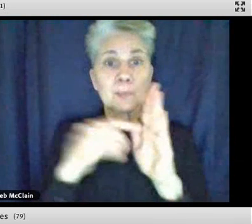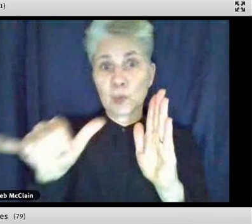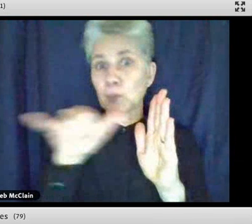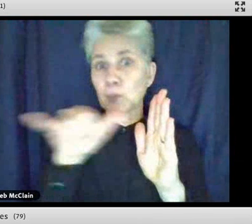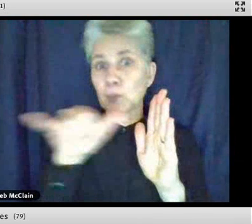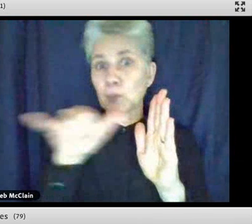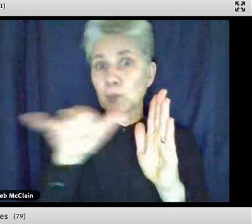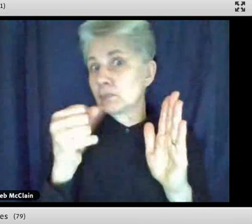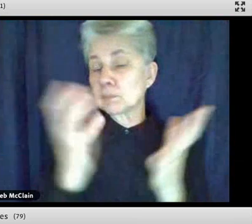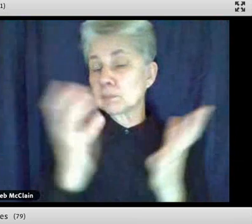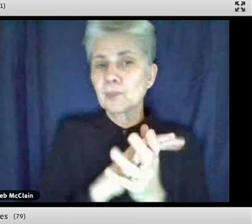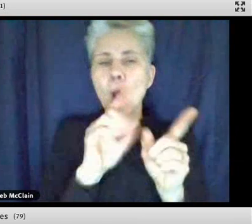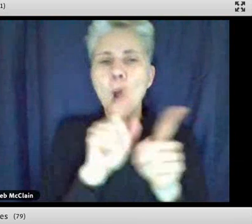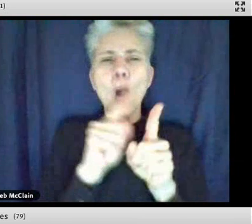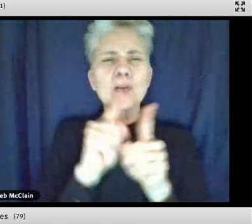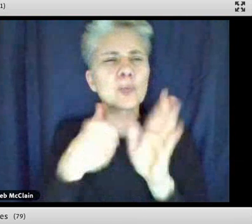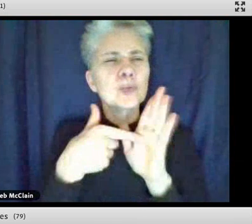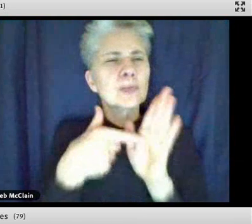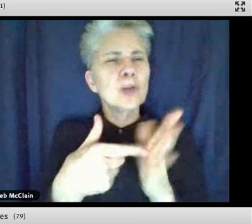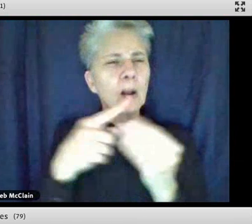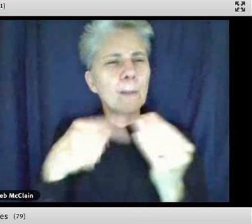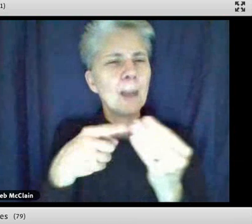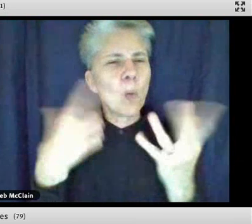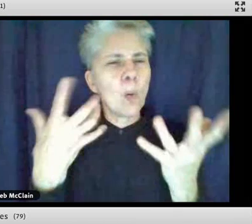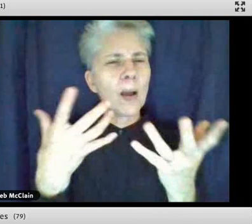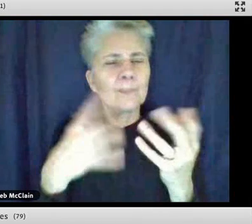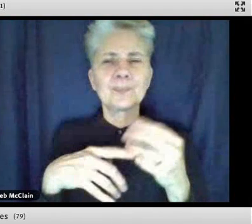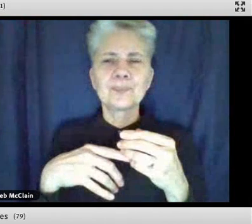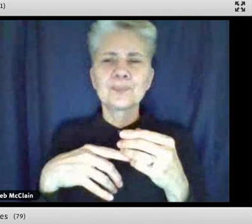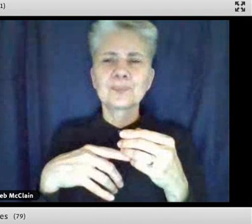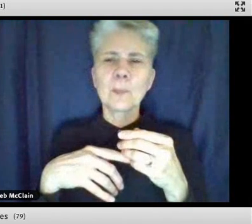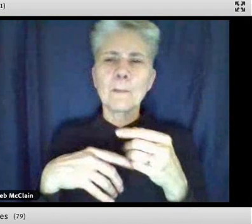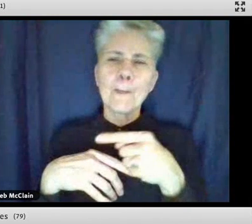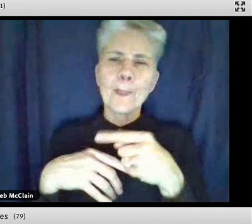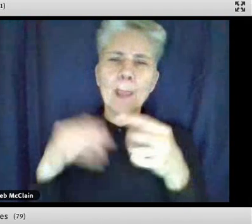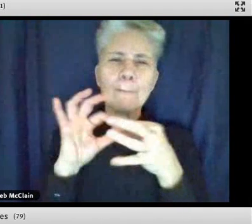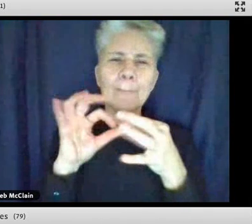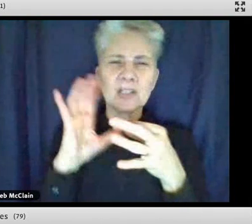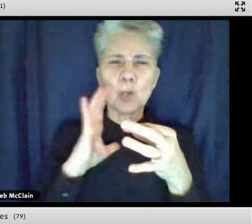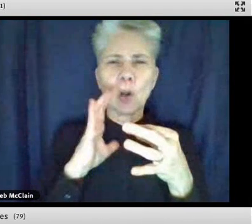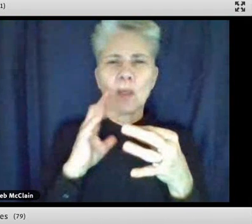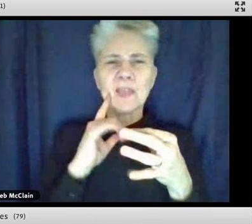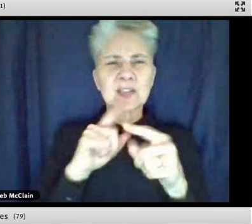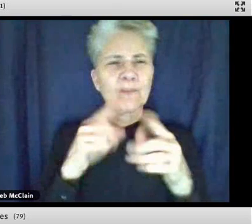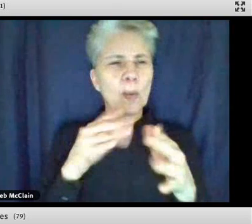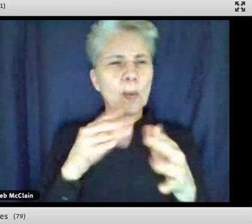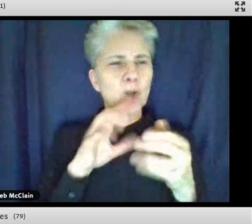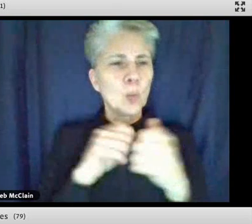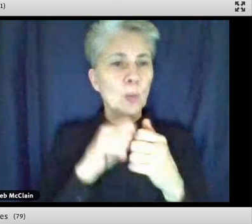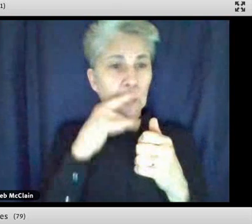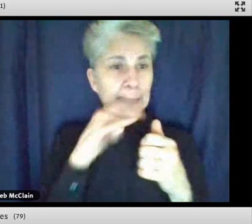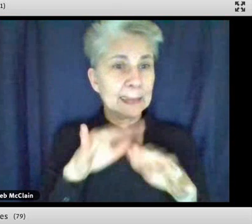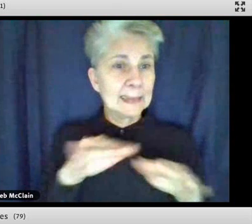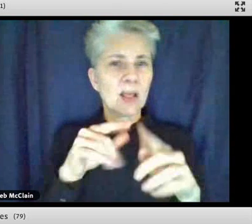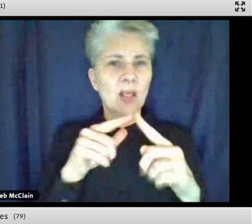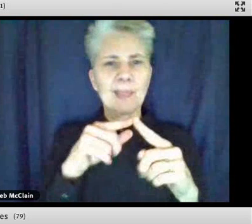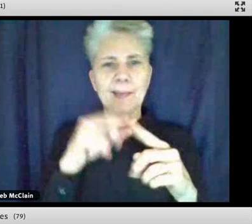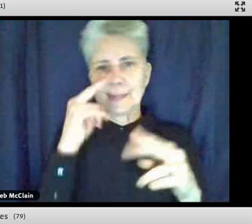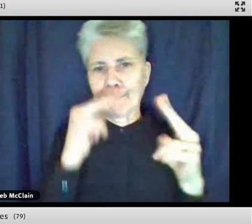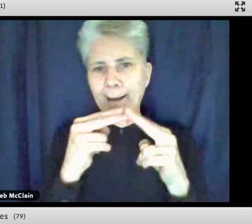And then also what I wanted to talk to you about there, I mentioned earlier, there's different ways to talk to your kids. There's a comic,